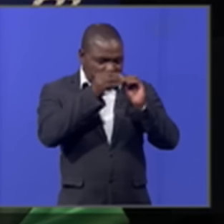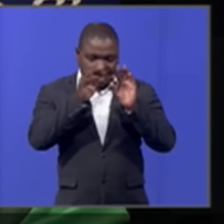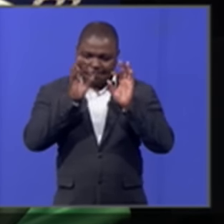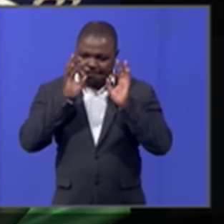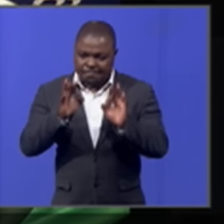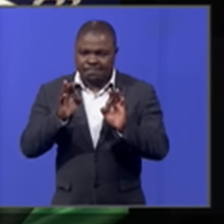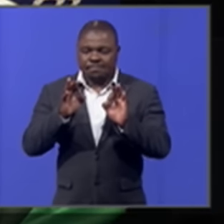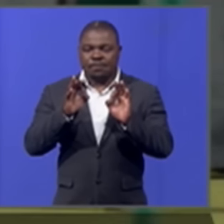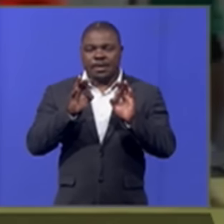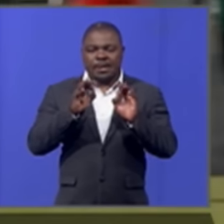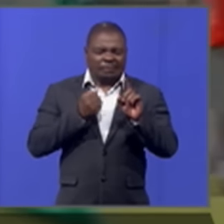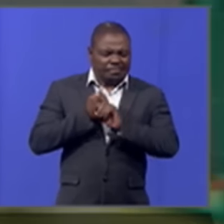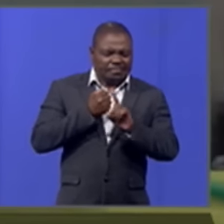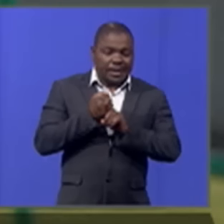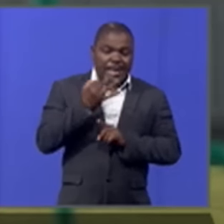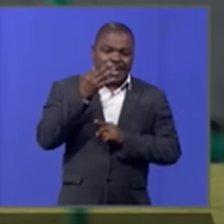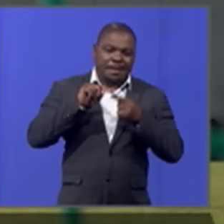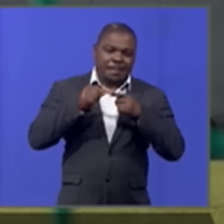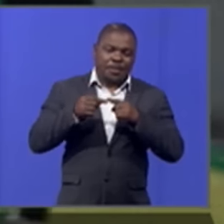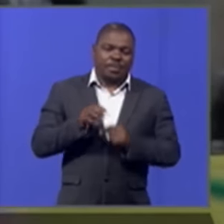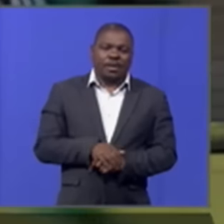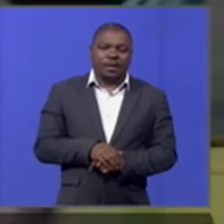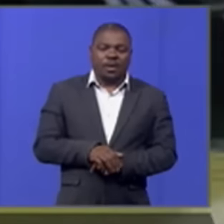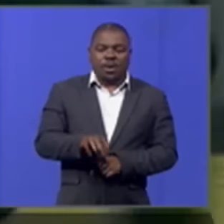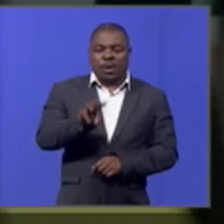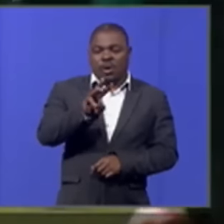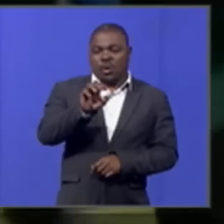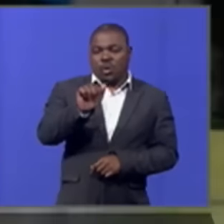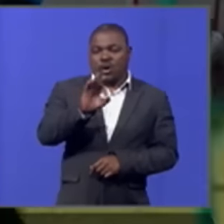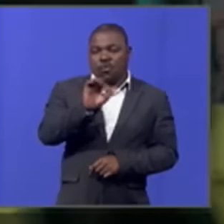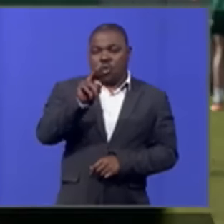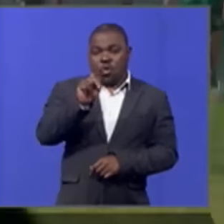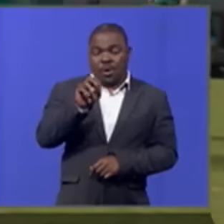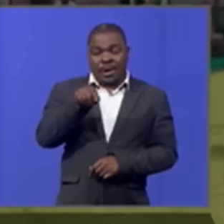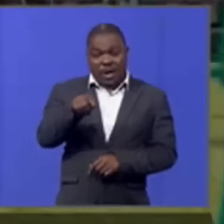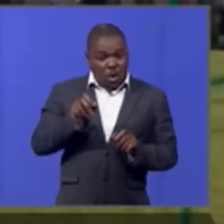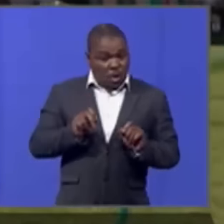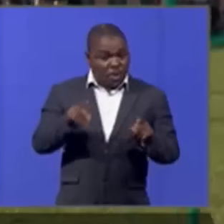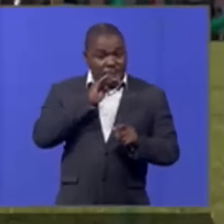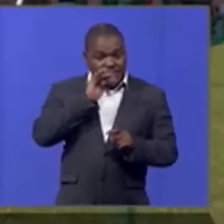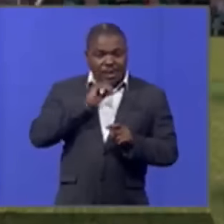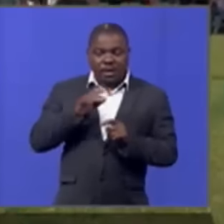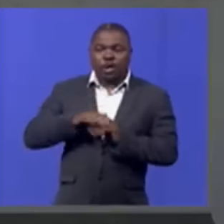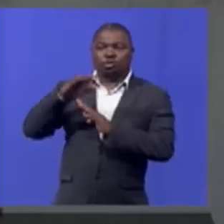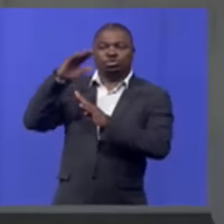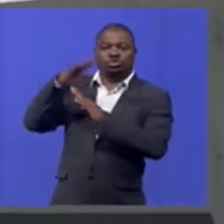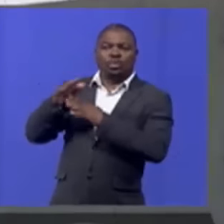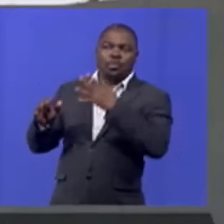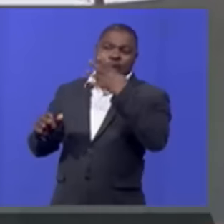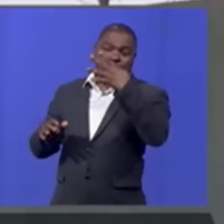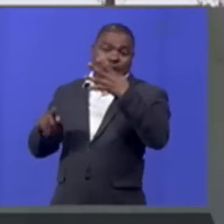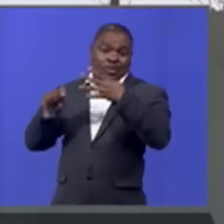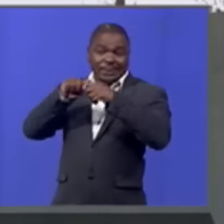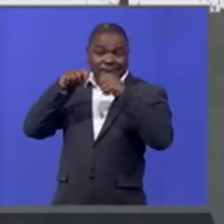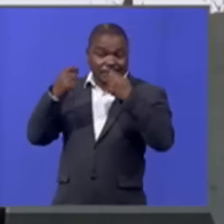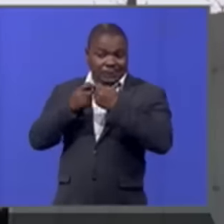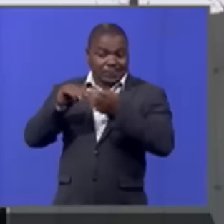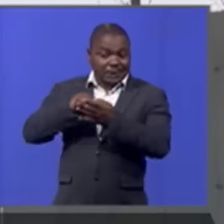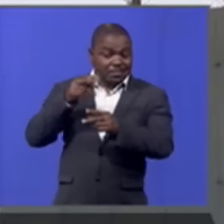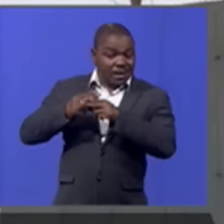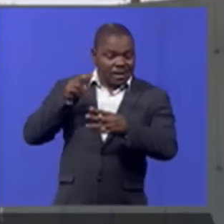fight for 3 points. Tlisana ena ya WAFCON e fana le ka monyetla wa hore dihlopha tse nne tse tla finyella ho se ka makgaolakgang di